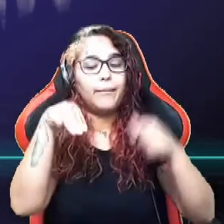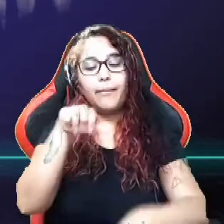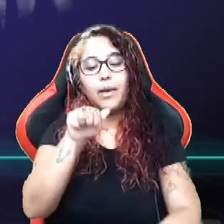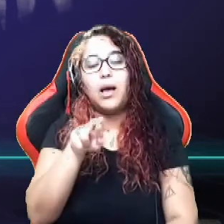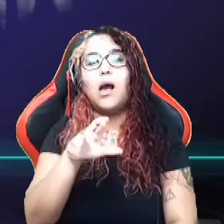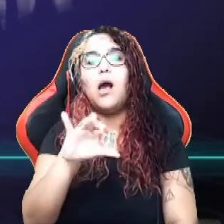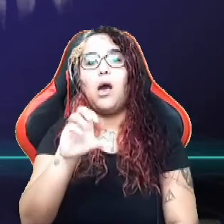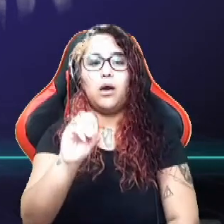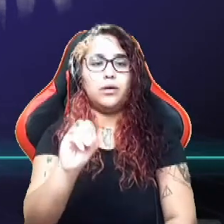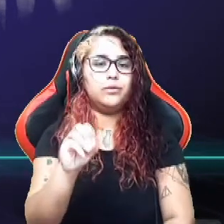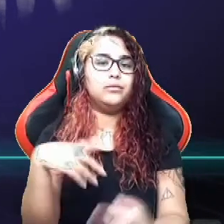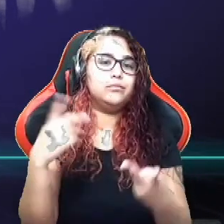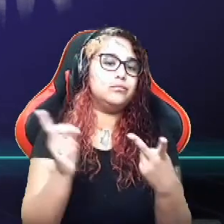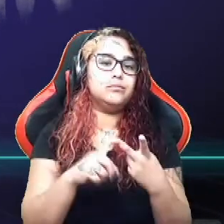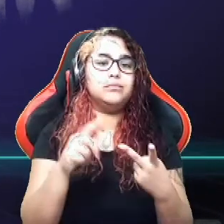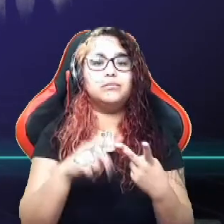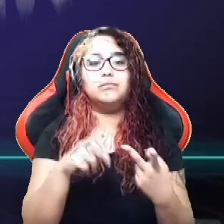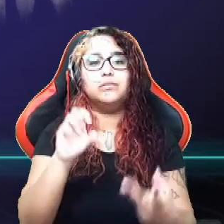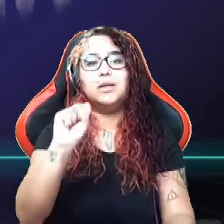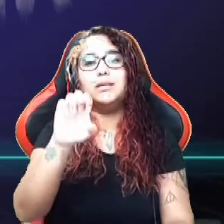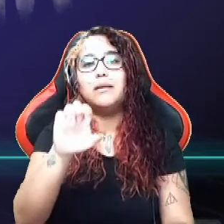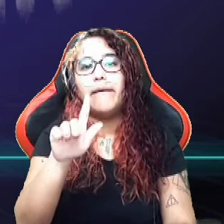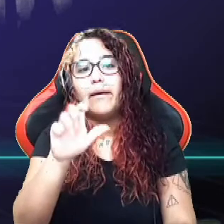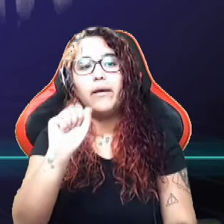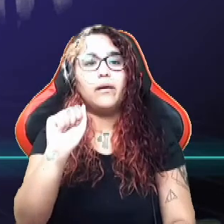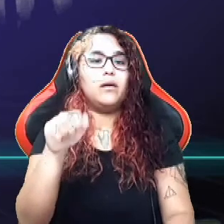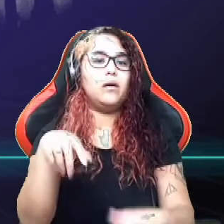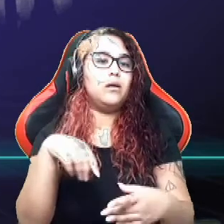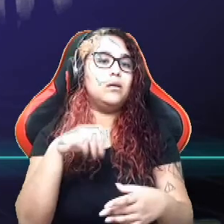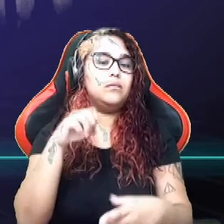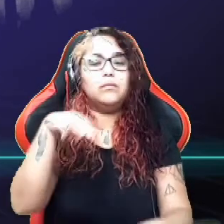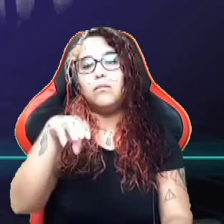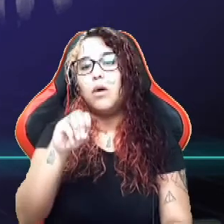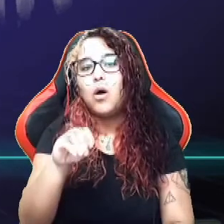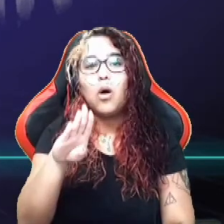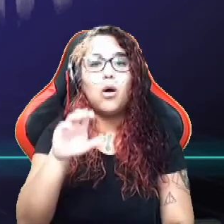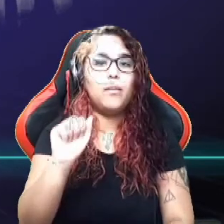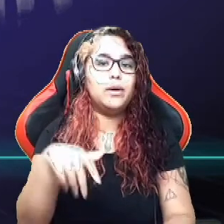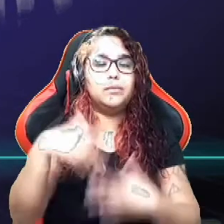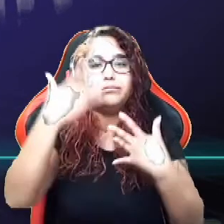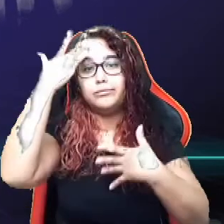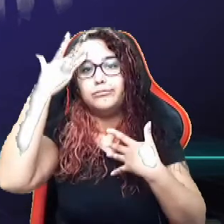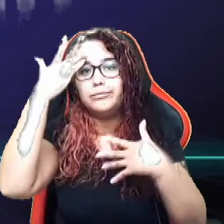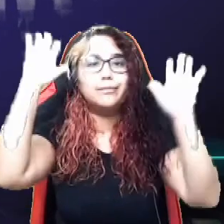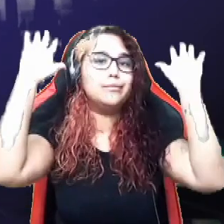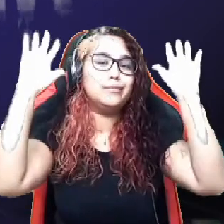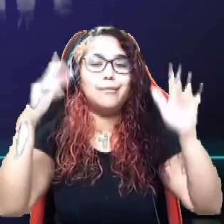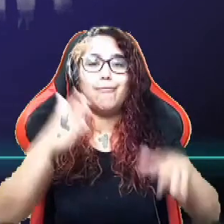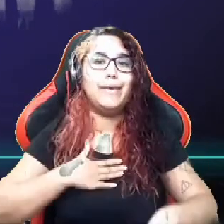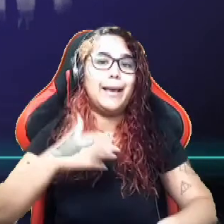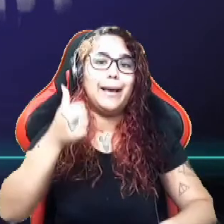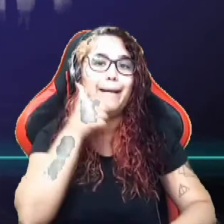playing FIFA or Mario or more platform games or MOBAs or FPSs, but we also have